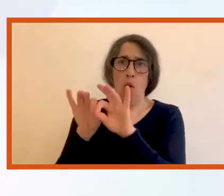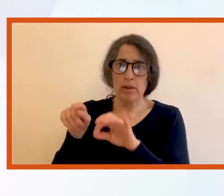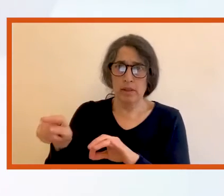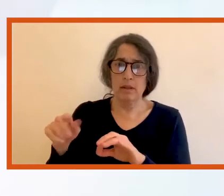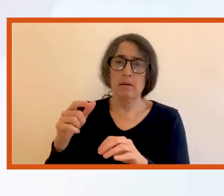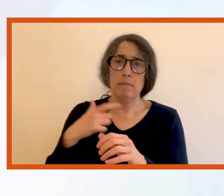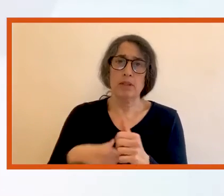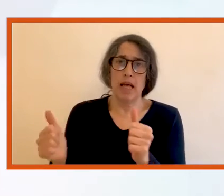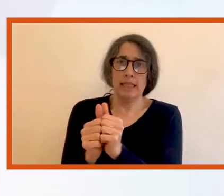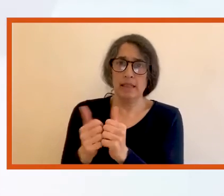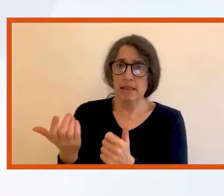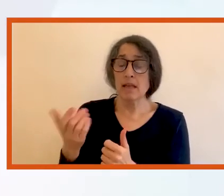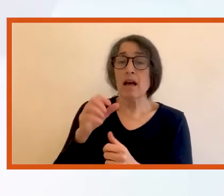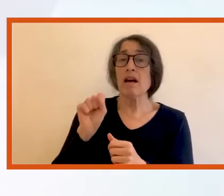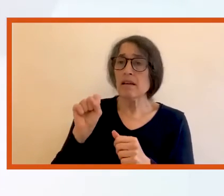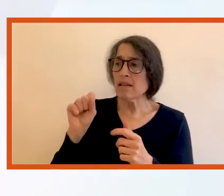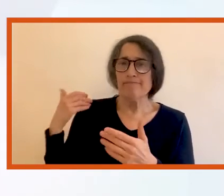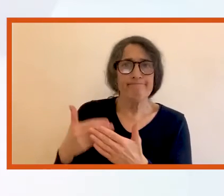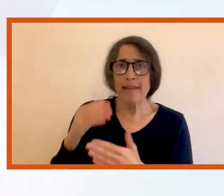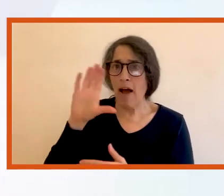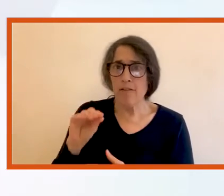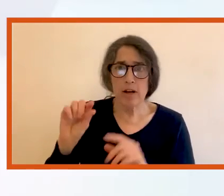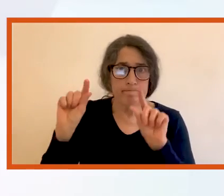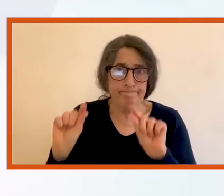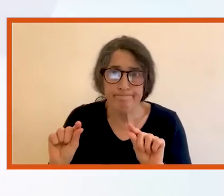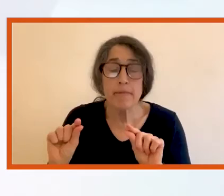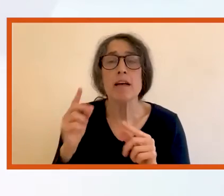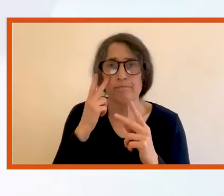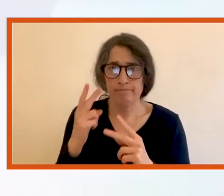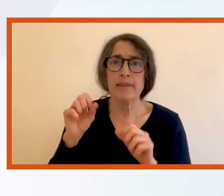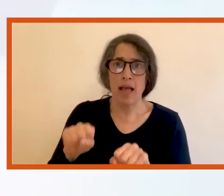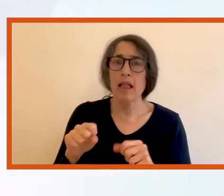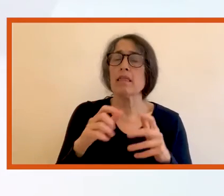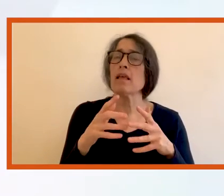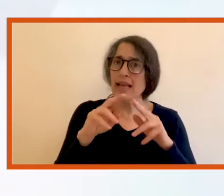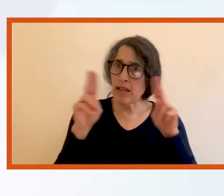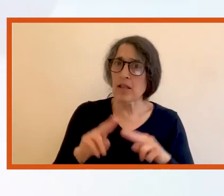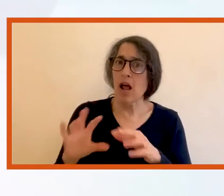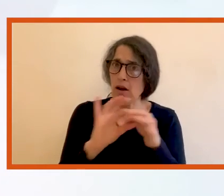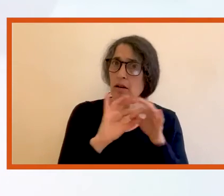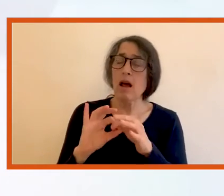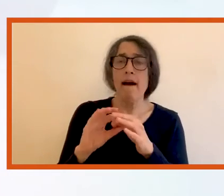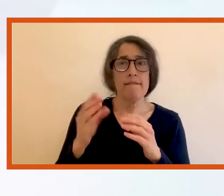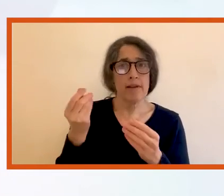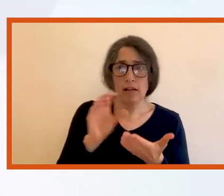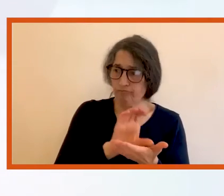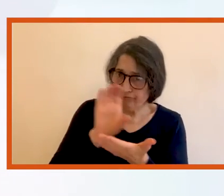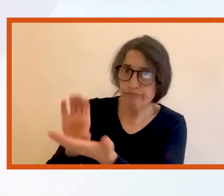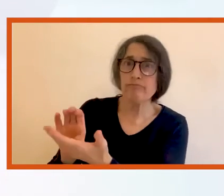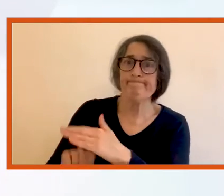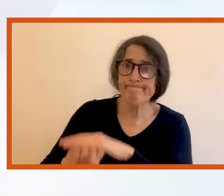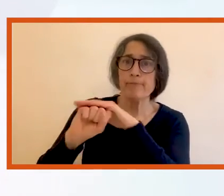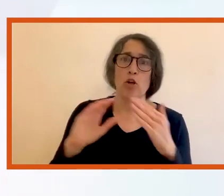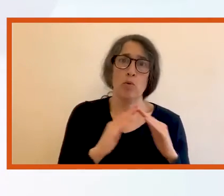protection system, and unfortunately, there is very little practice existing in the continent. So that could be also